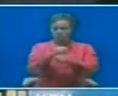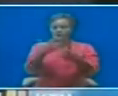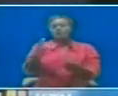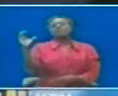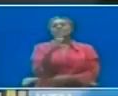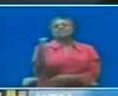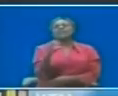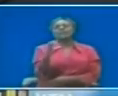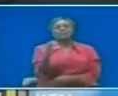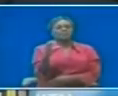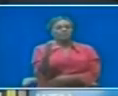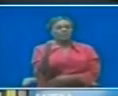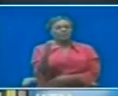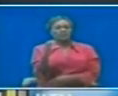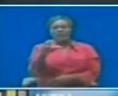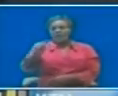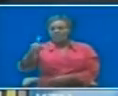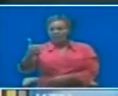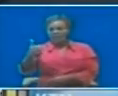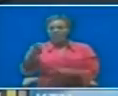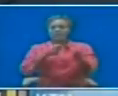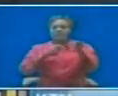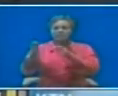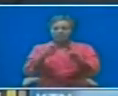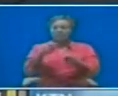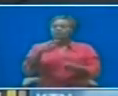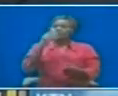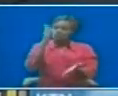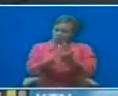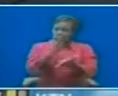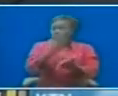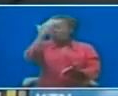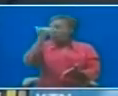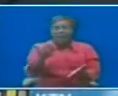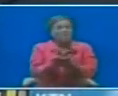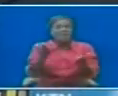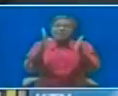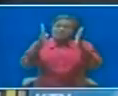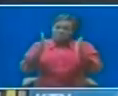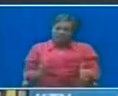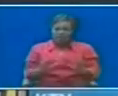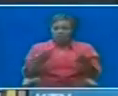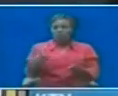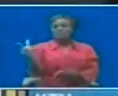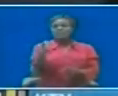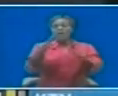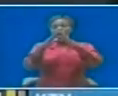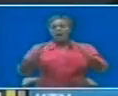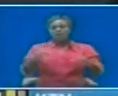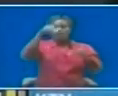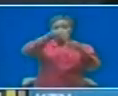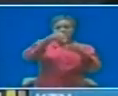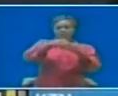or citizens under that regulation. Strictly speaking, why would any media house invest in